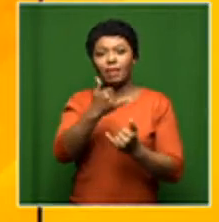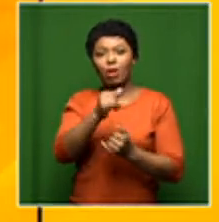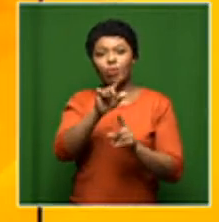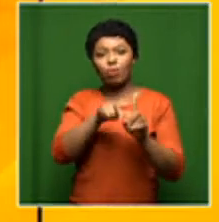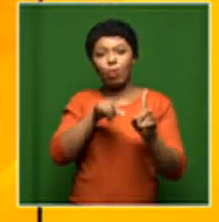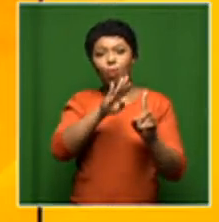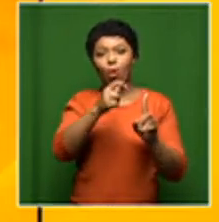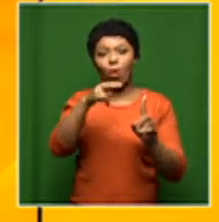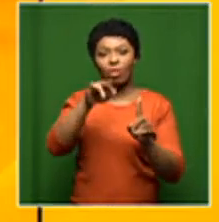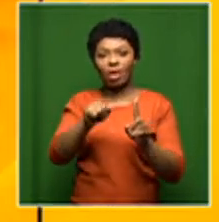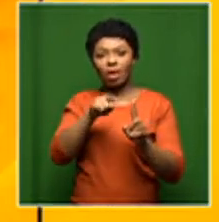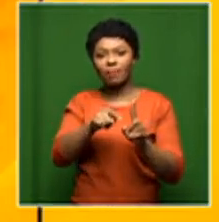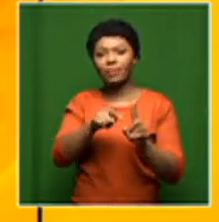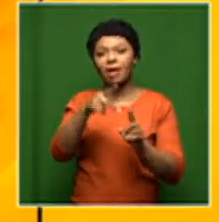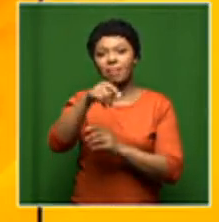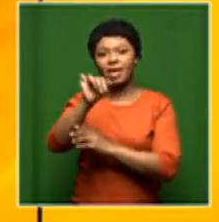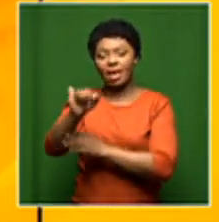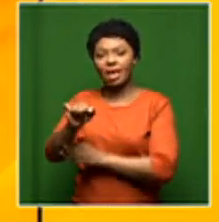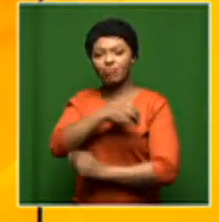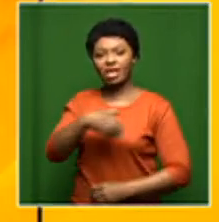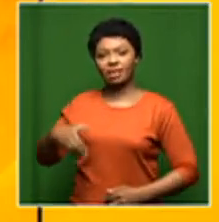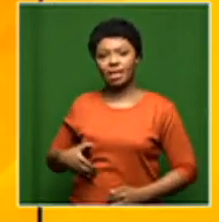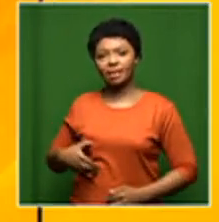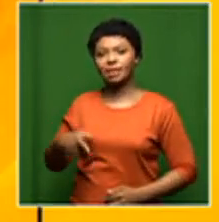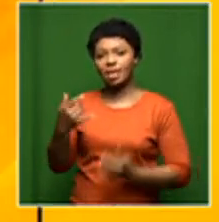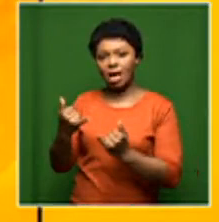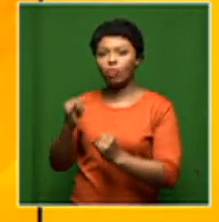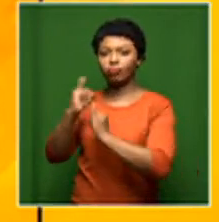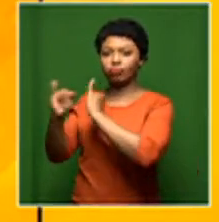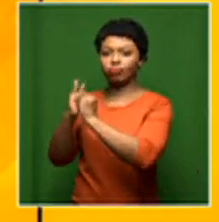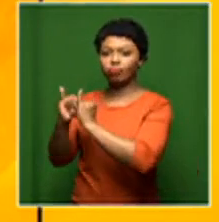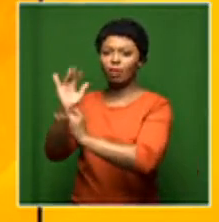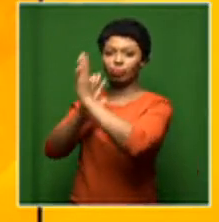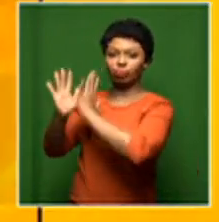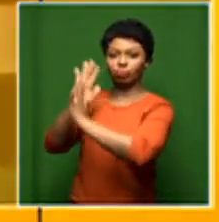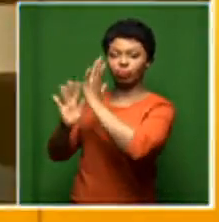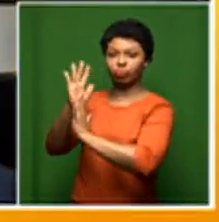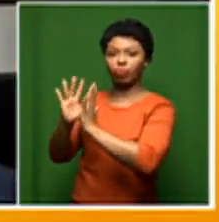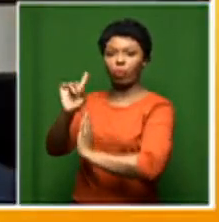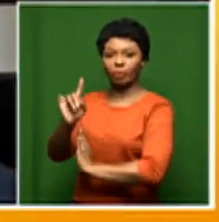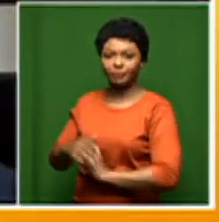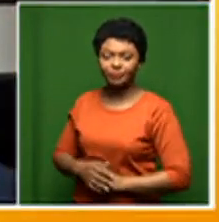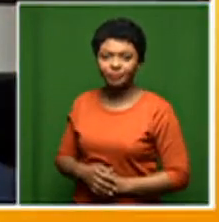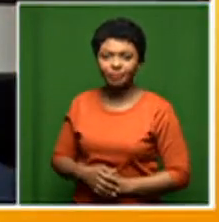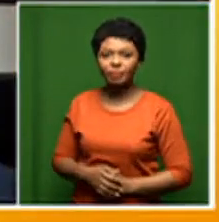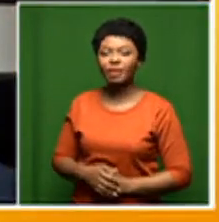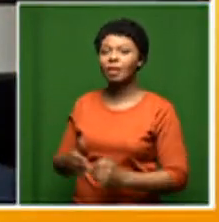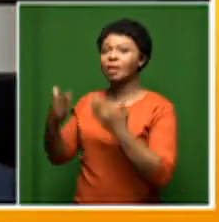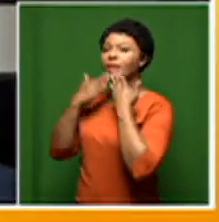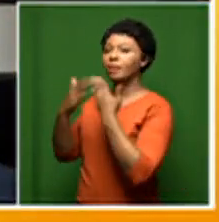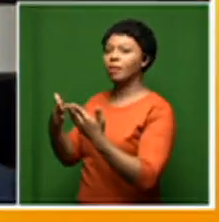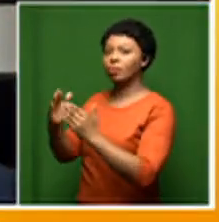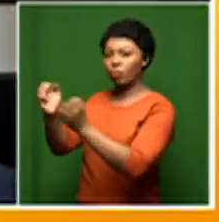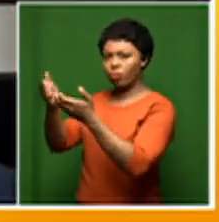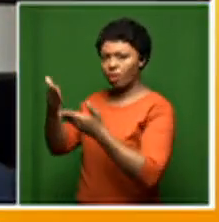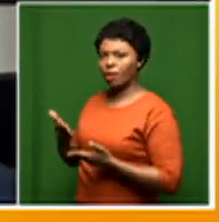Botha, advisor to Patriotic Alliance President Gayton McKenzie, joins us now to discuss this. Good to have you. Thanks very, very much for being our guest here on the